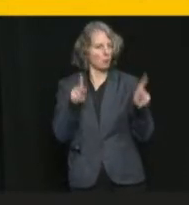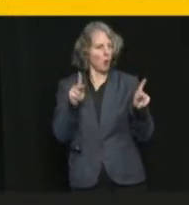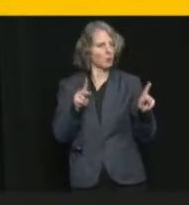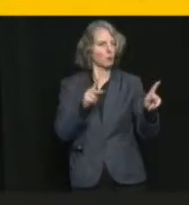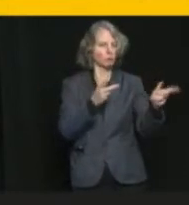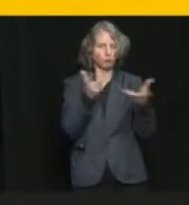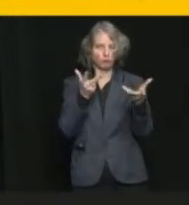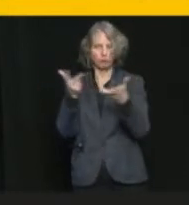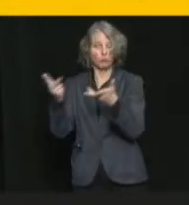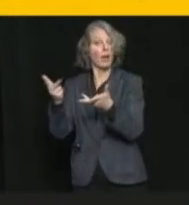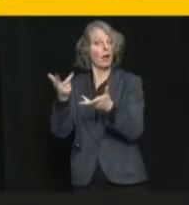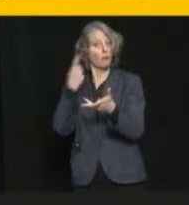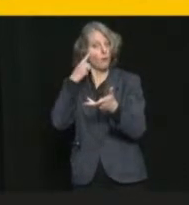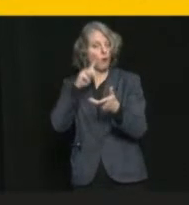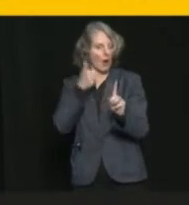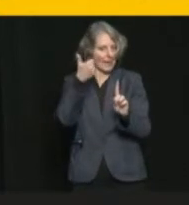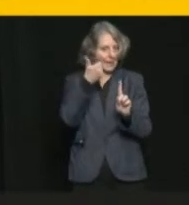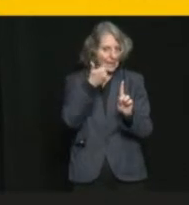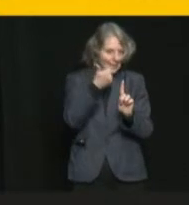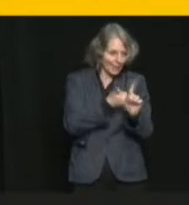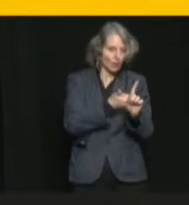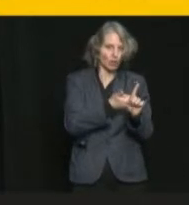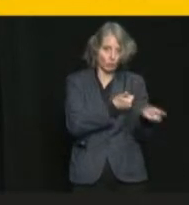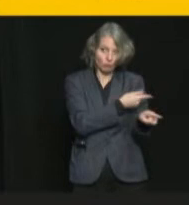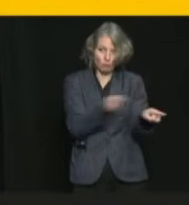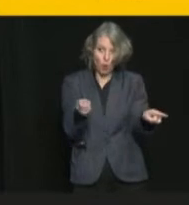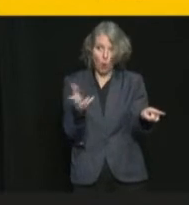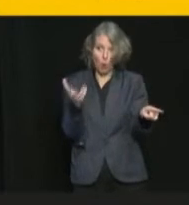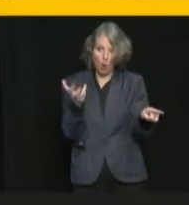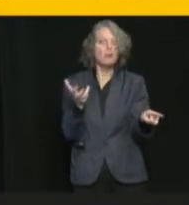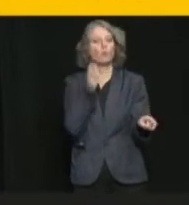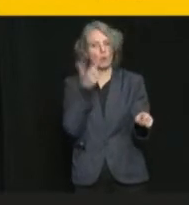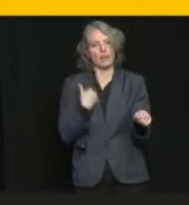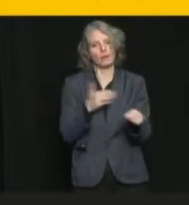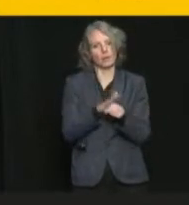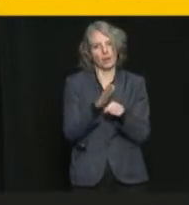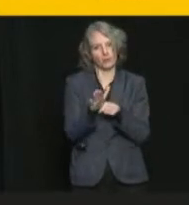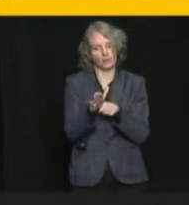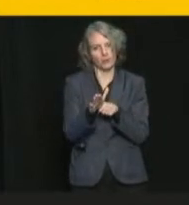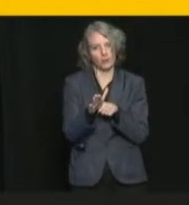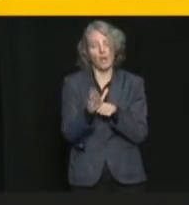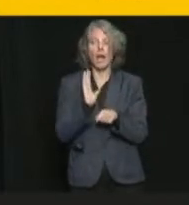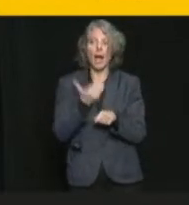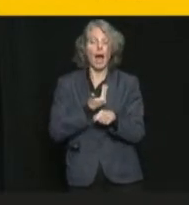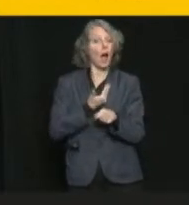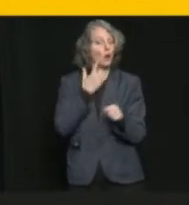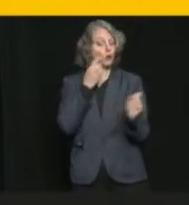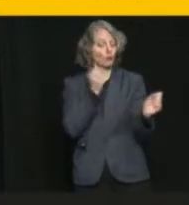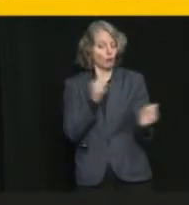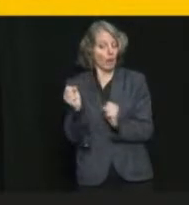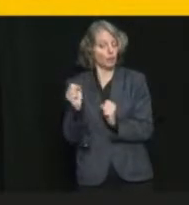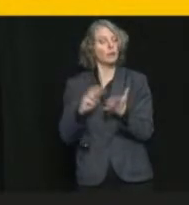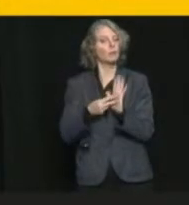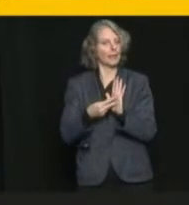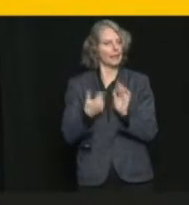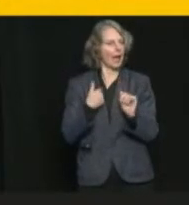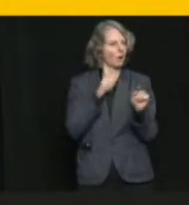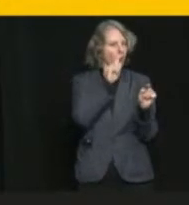one. And our aggressive procurement strategy means that we do have some flexibility in